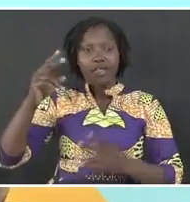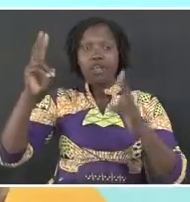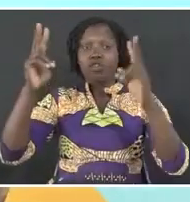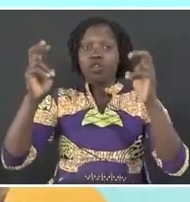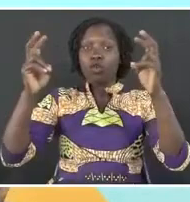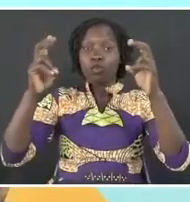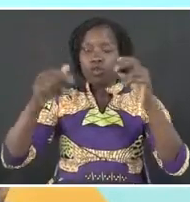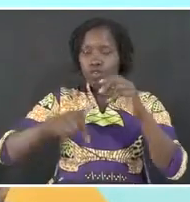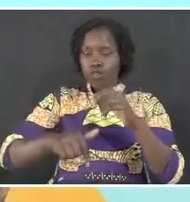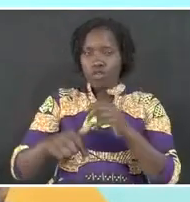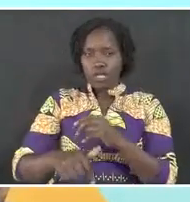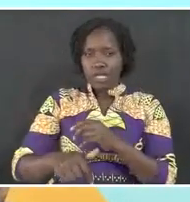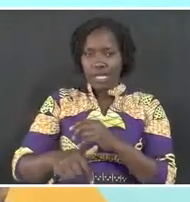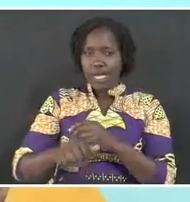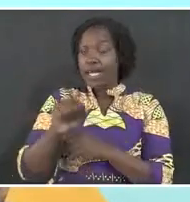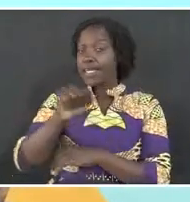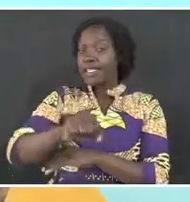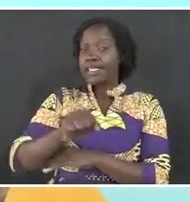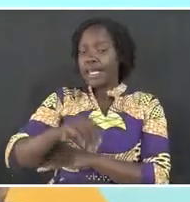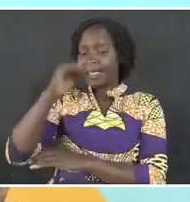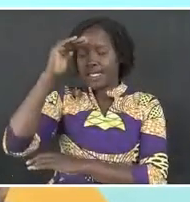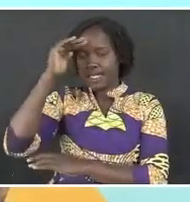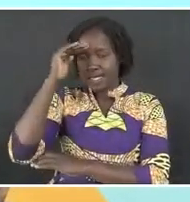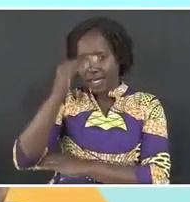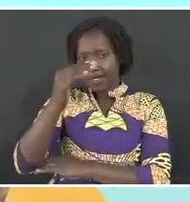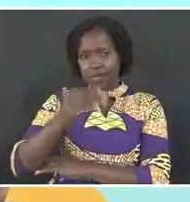topic of today. Yes, sir.